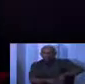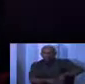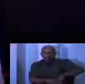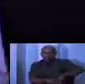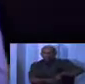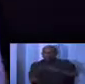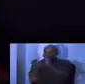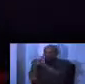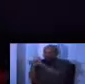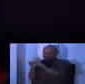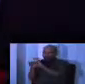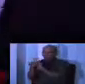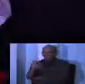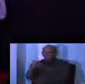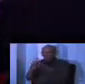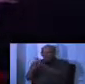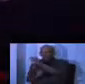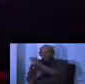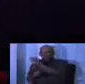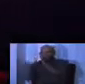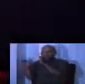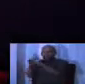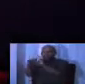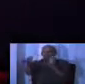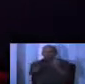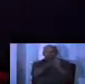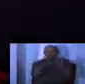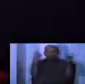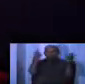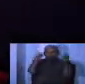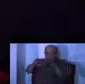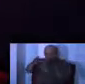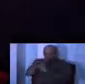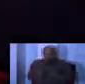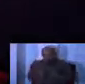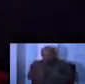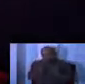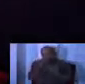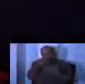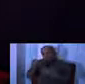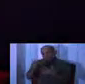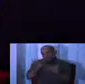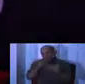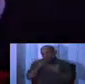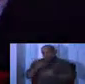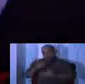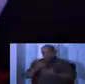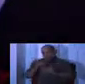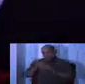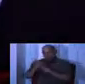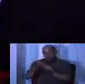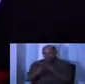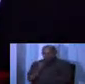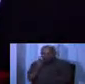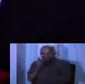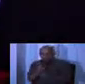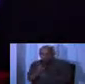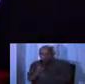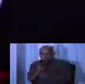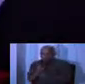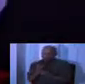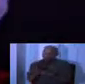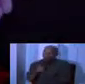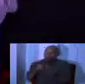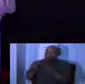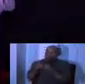of understanding one of the other. Living and breathing that into the world. And so